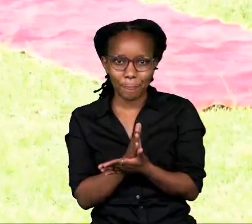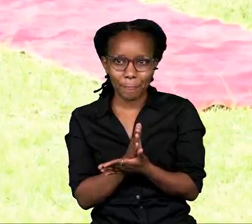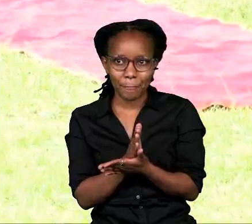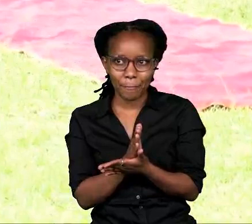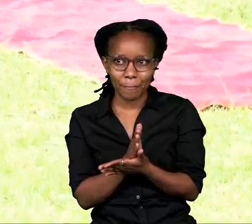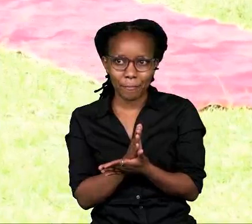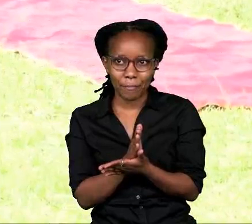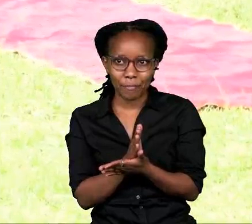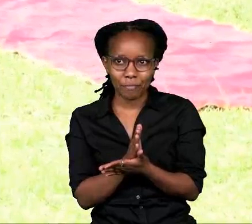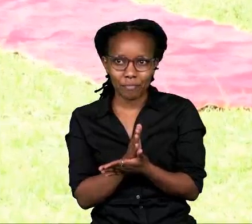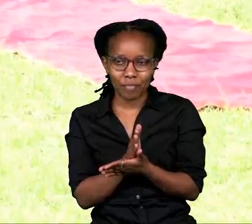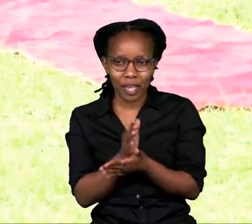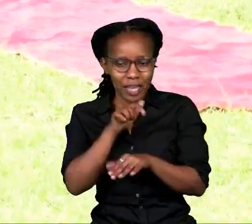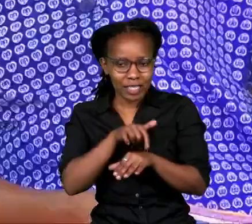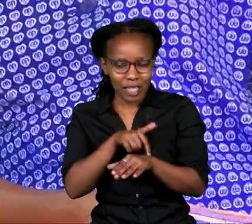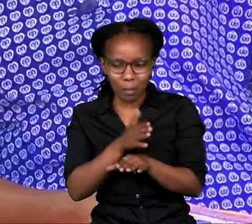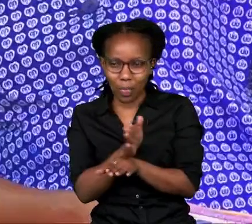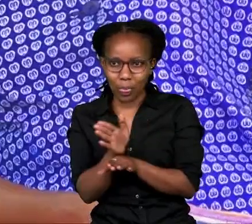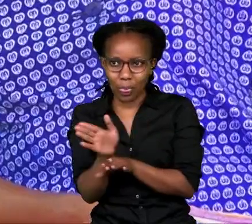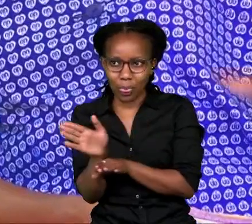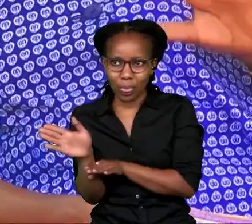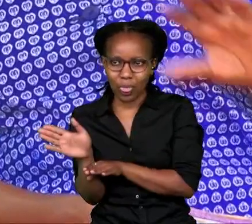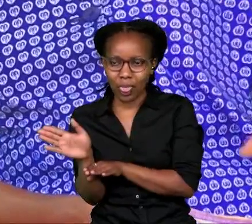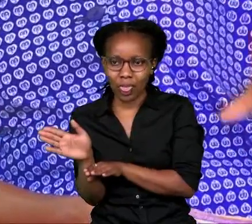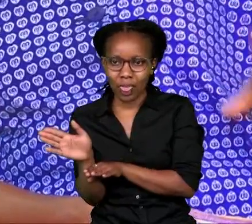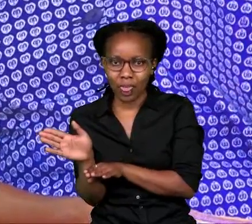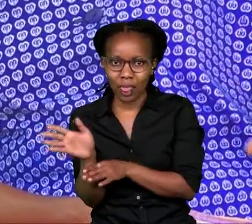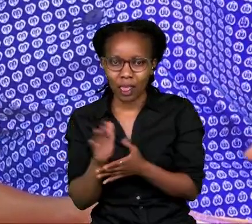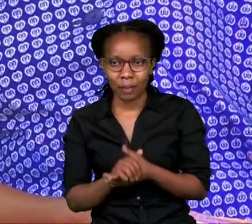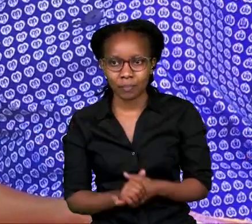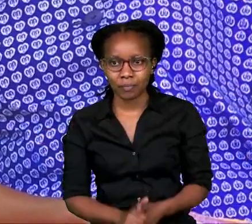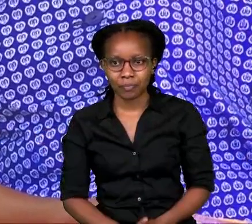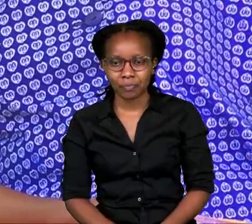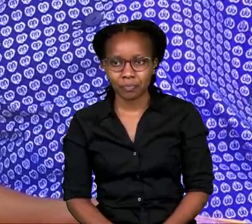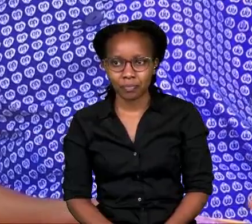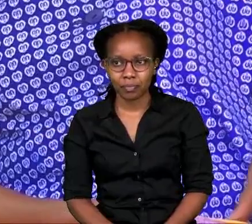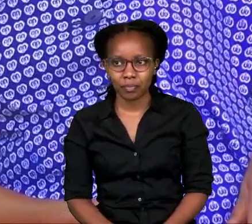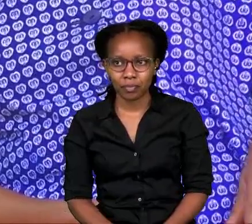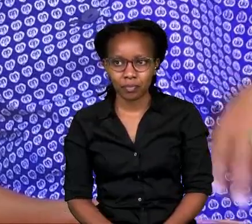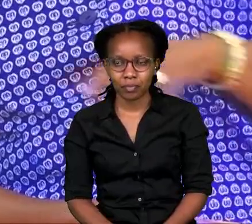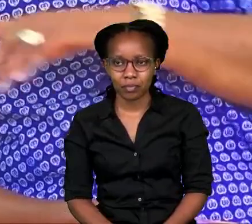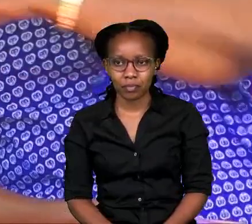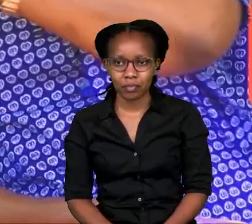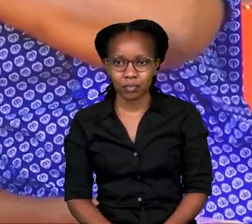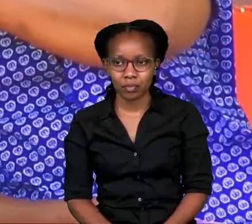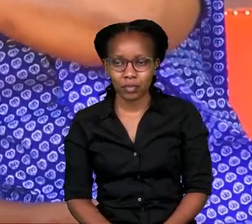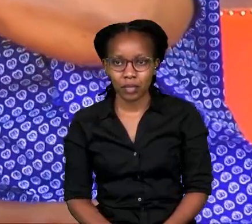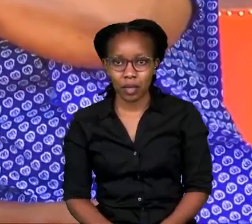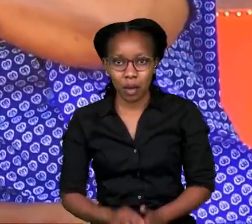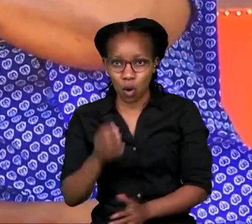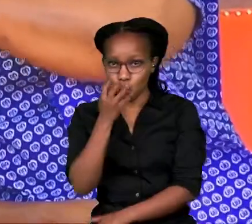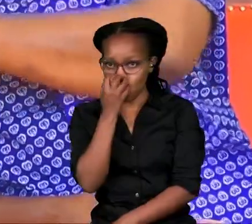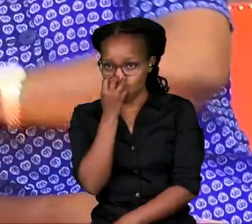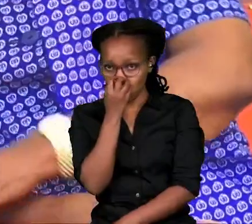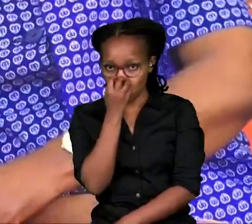Because I'm being told we don't have a lot of time, and I want Gabriel to speak on this. Mm-hmm. Gabriel, let me paint for you a picture. Mm-hmm. Deputy President has gone